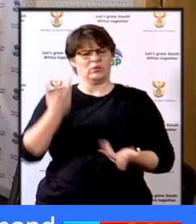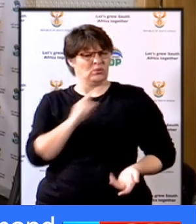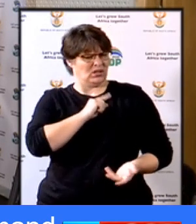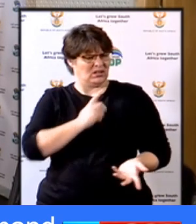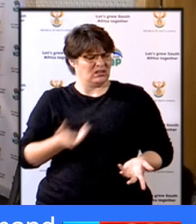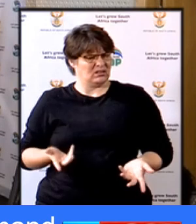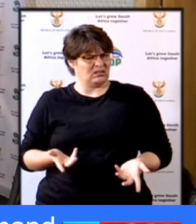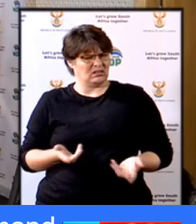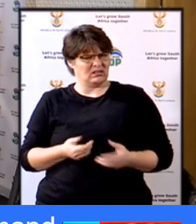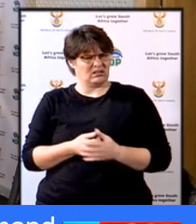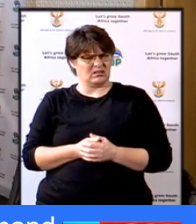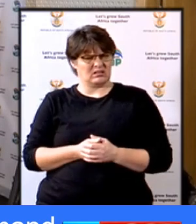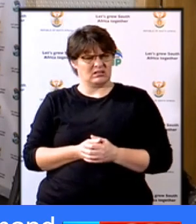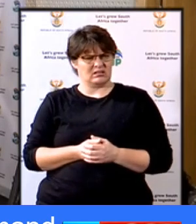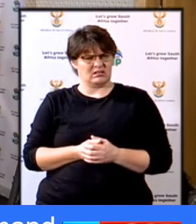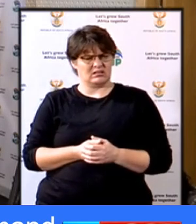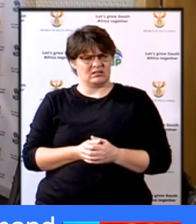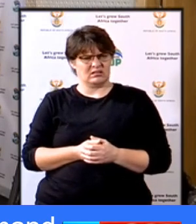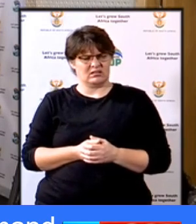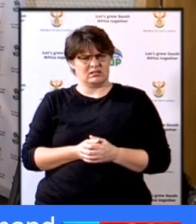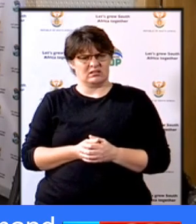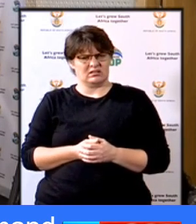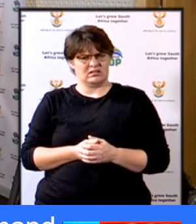And there's also... Is that not the fifth one?